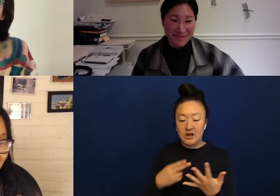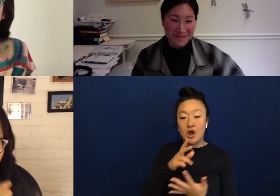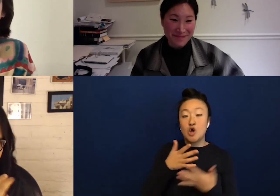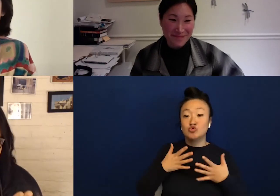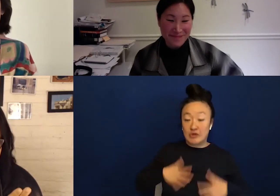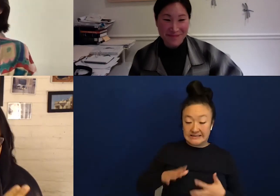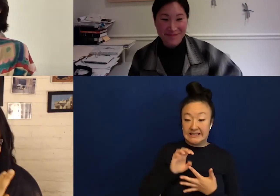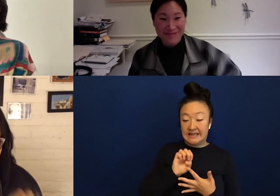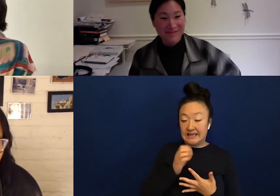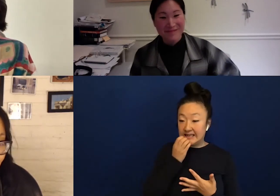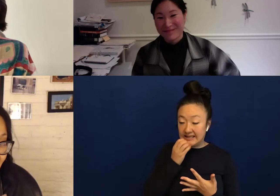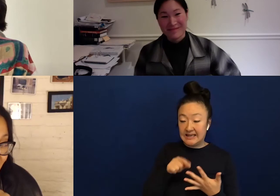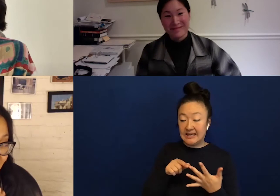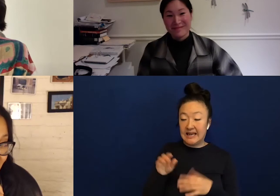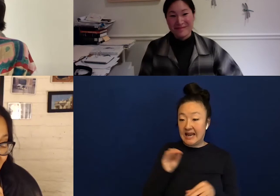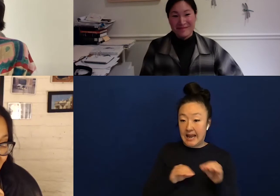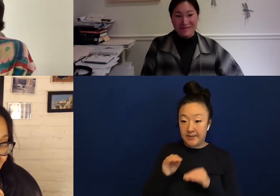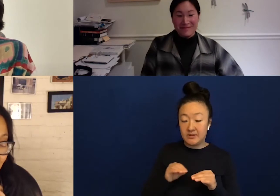eating, ambulation, like moving,